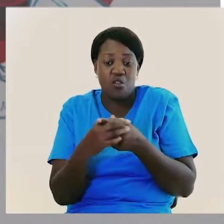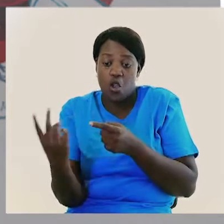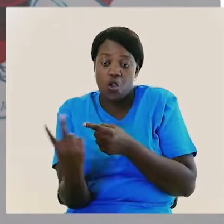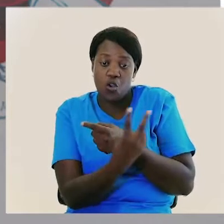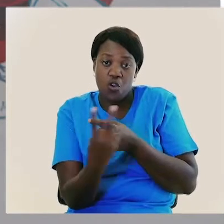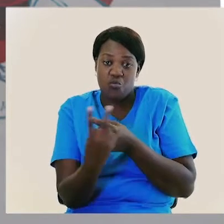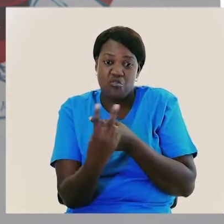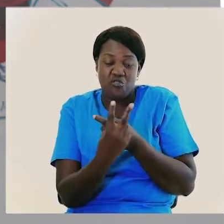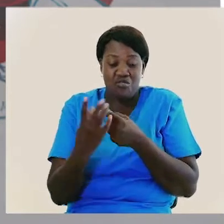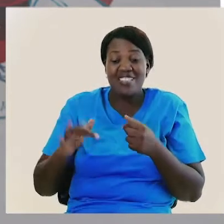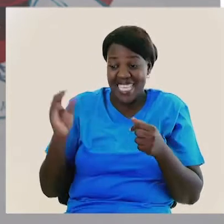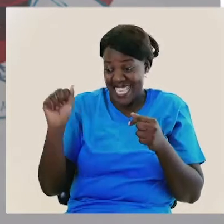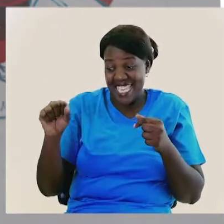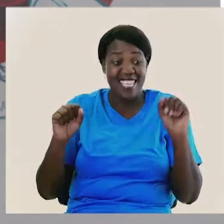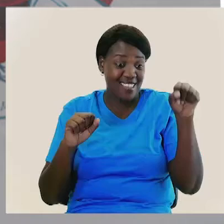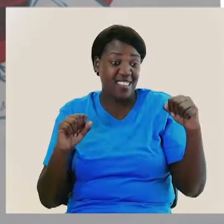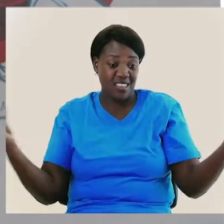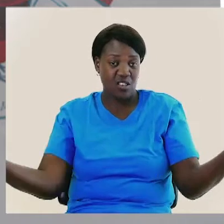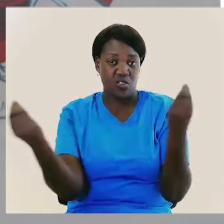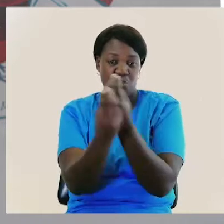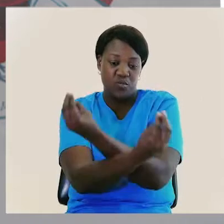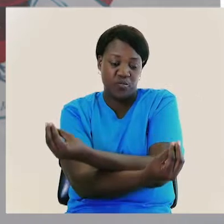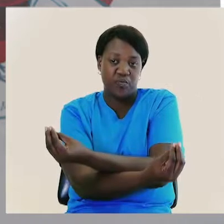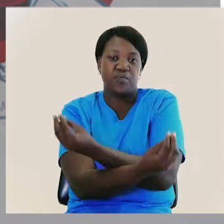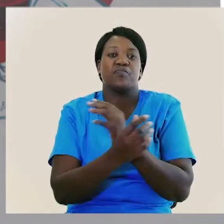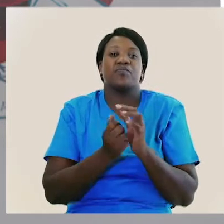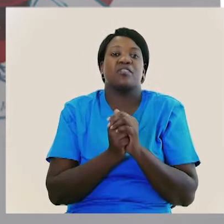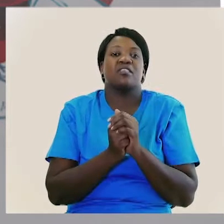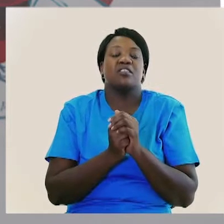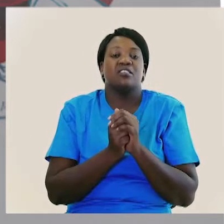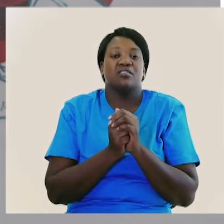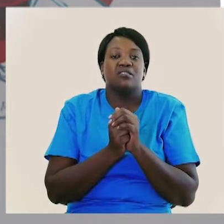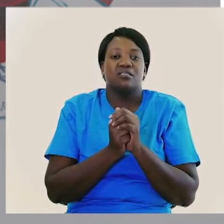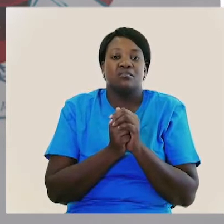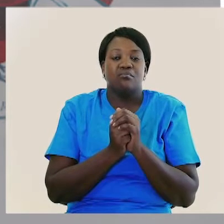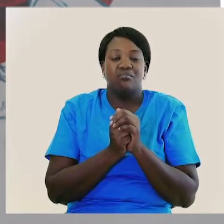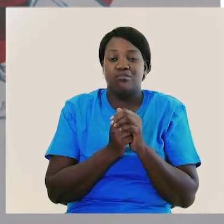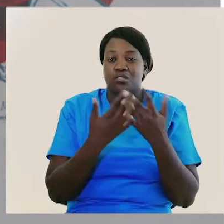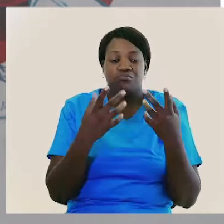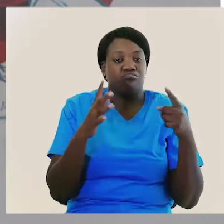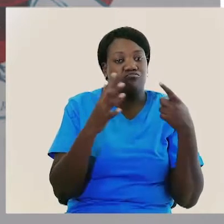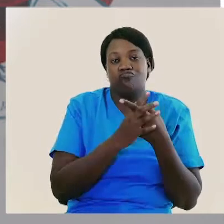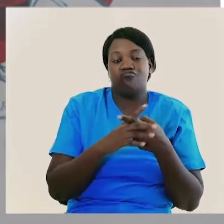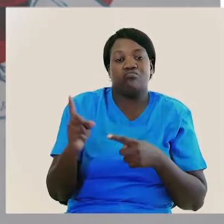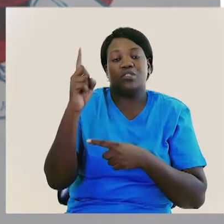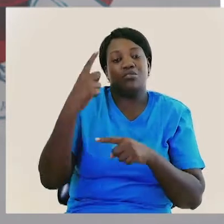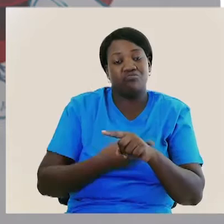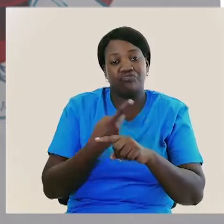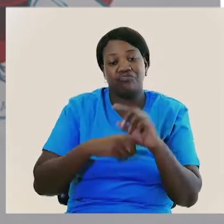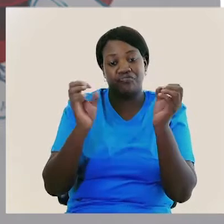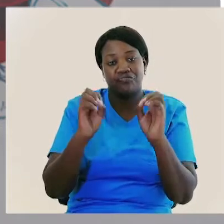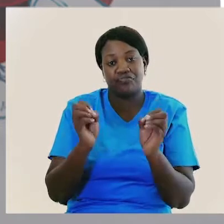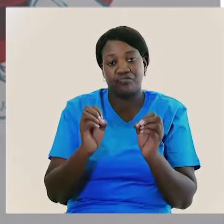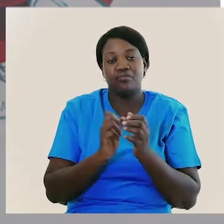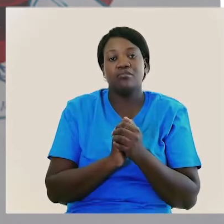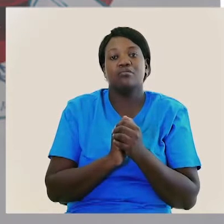we want from each other. And this coincidence of needs does not exist very often. To solve this